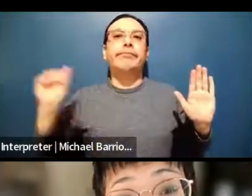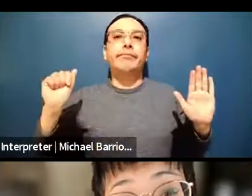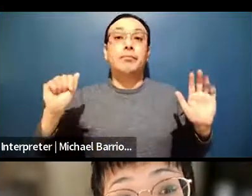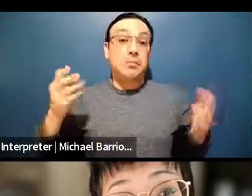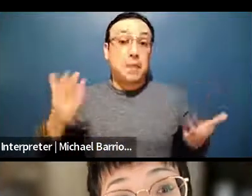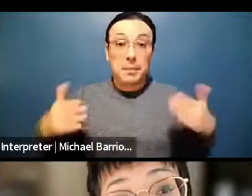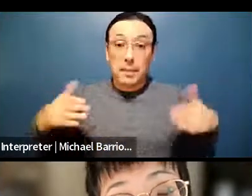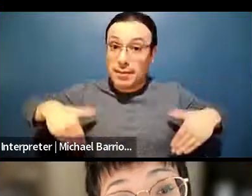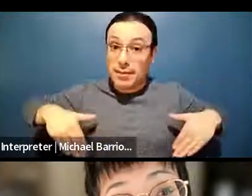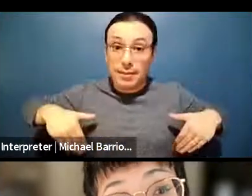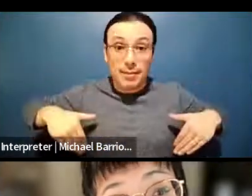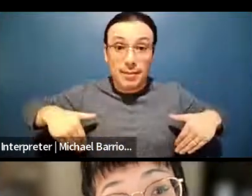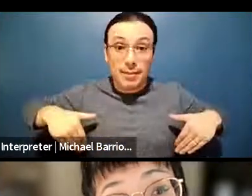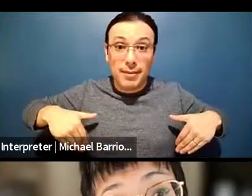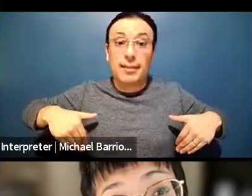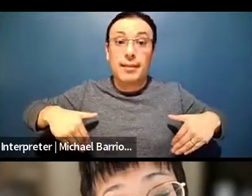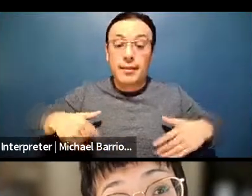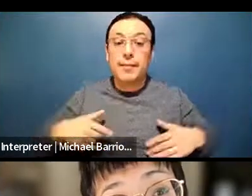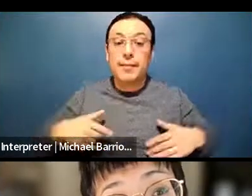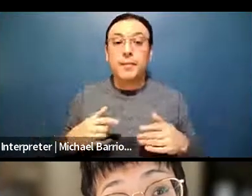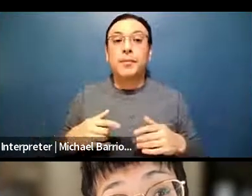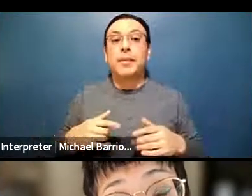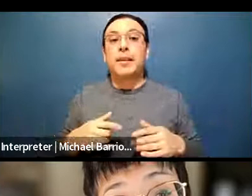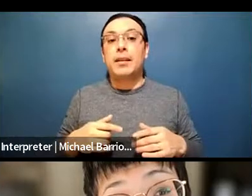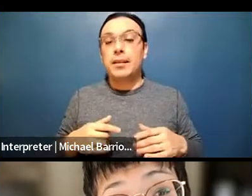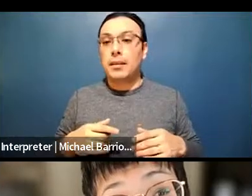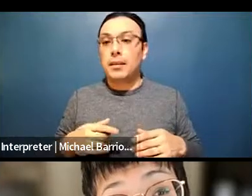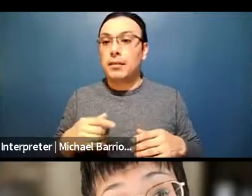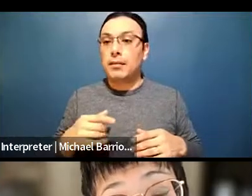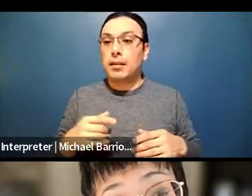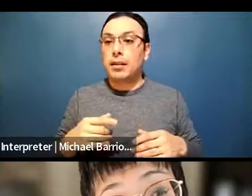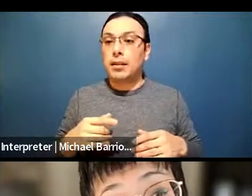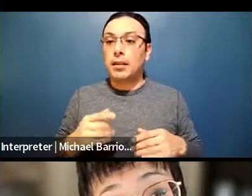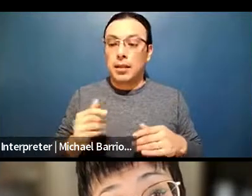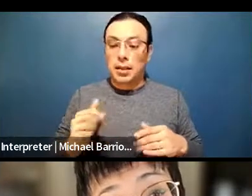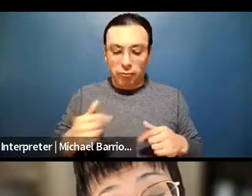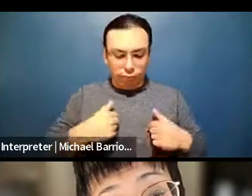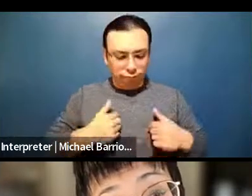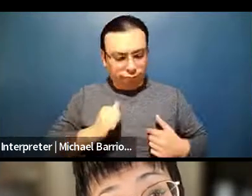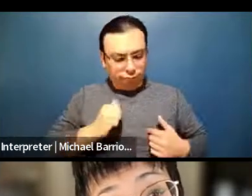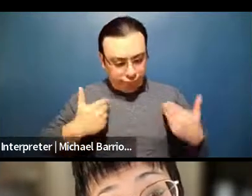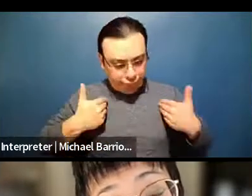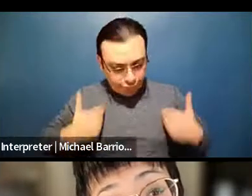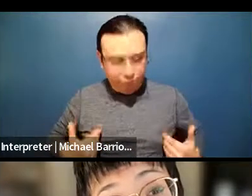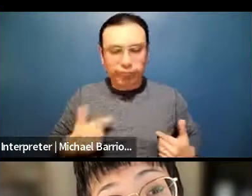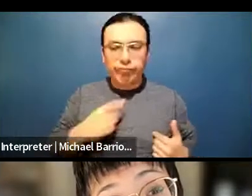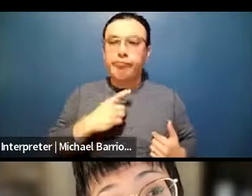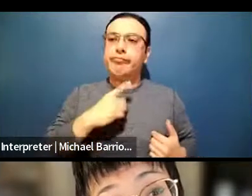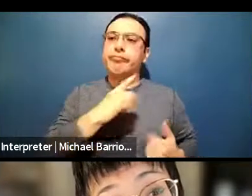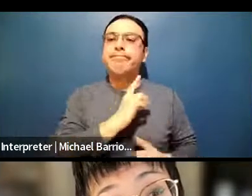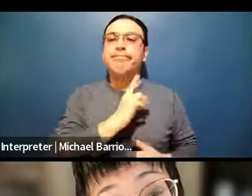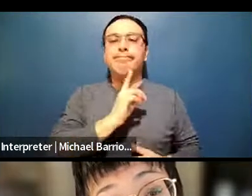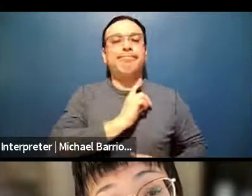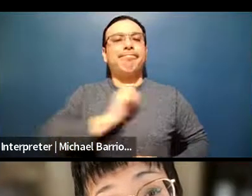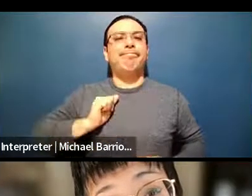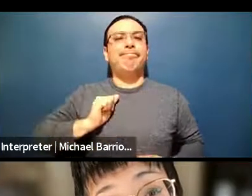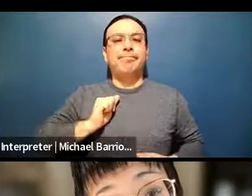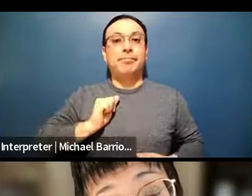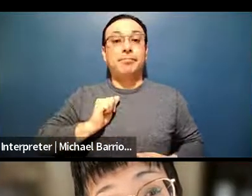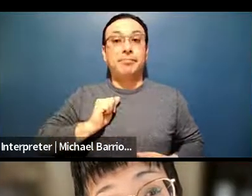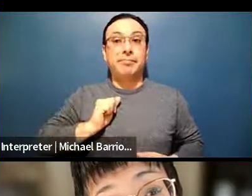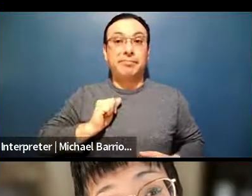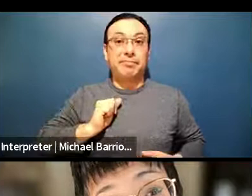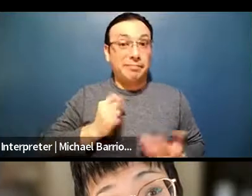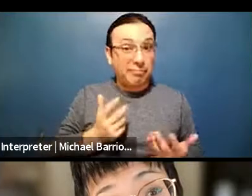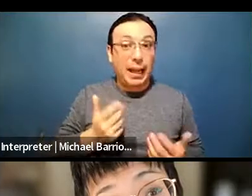and whether it's politicized or not, but even that they understand themselves as disabled, because I have met so many, in particular, I think about